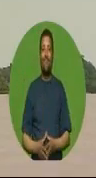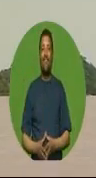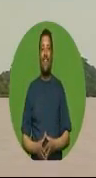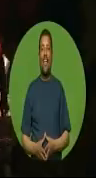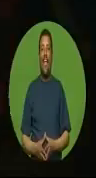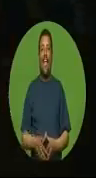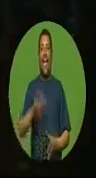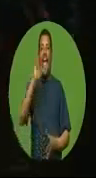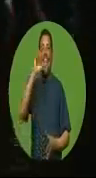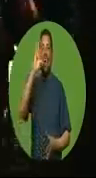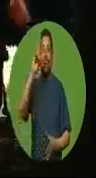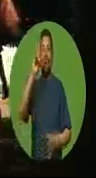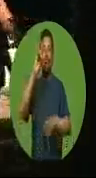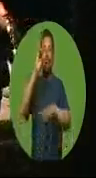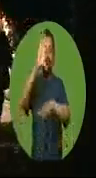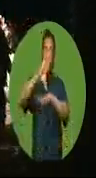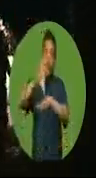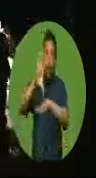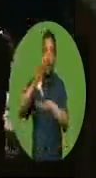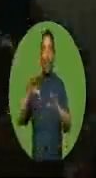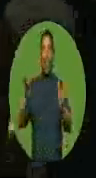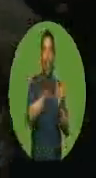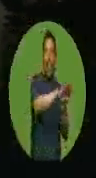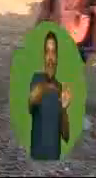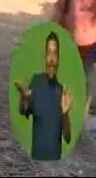the island monasteries on Lake Tana,